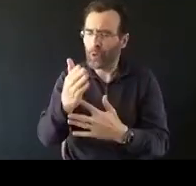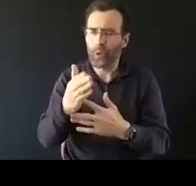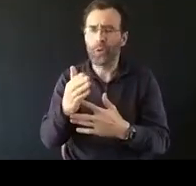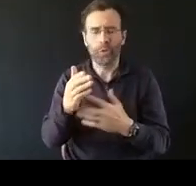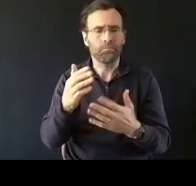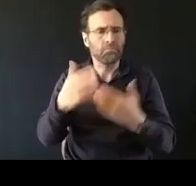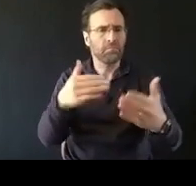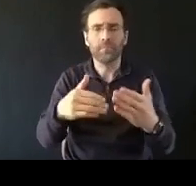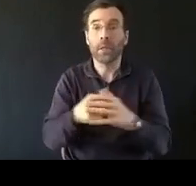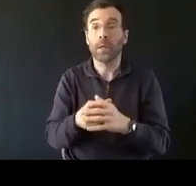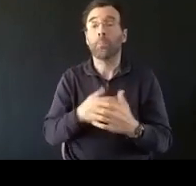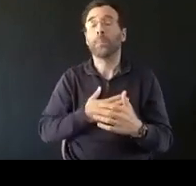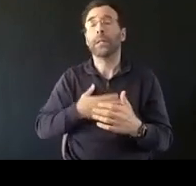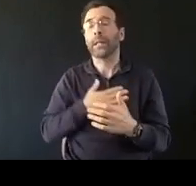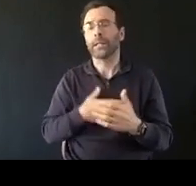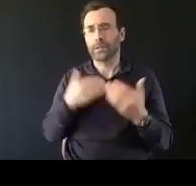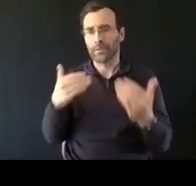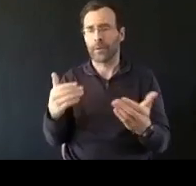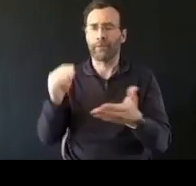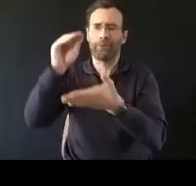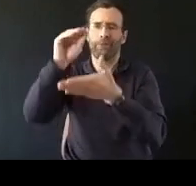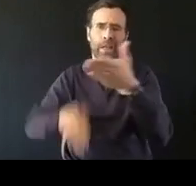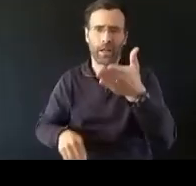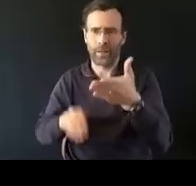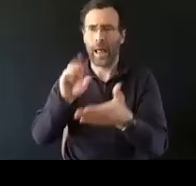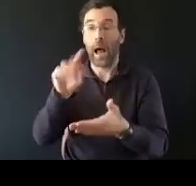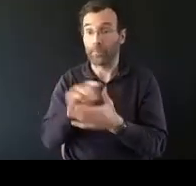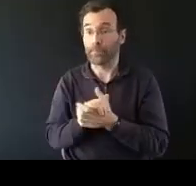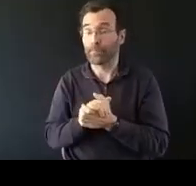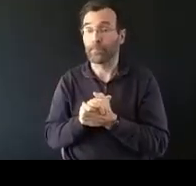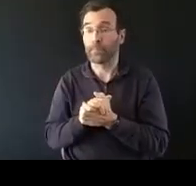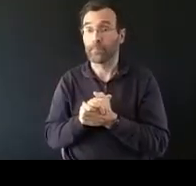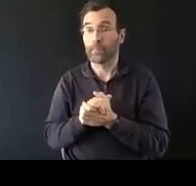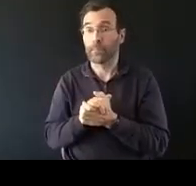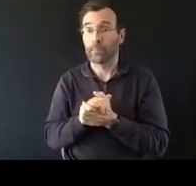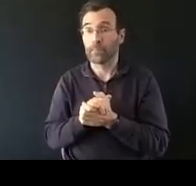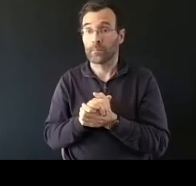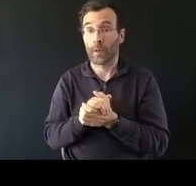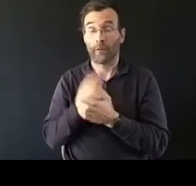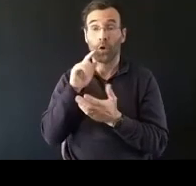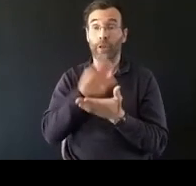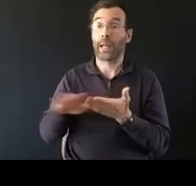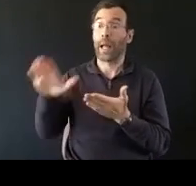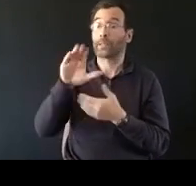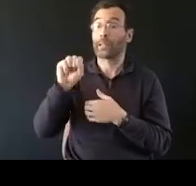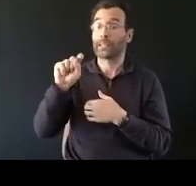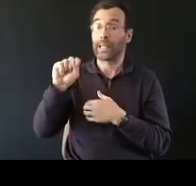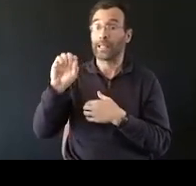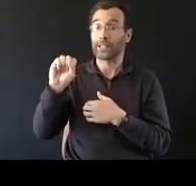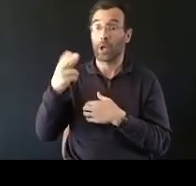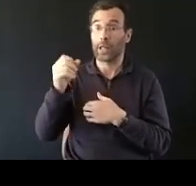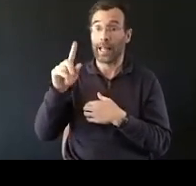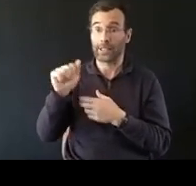time to go ahead and fill that out. So on behalf of the College of St. Scholastica, the